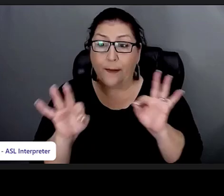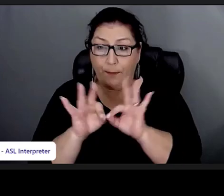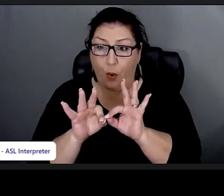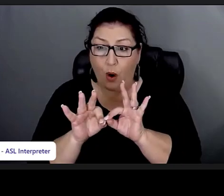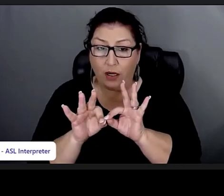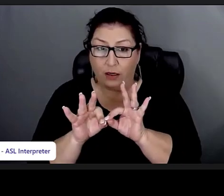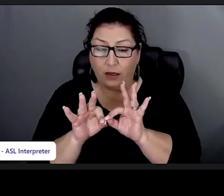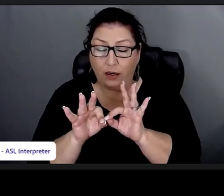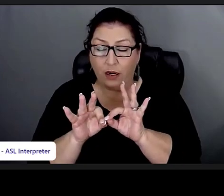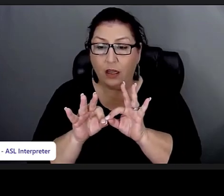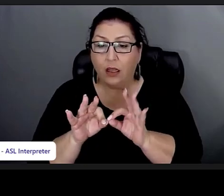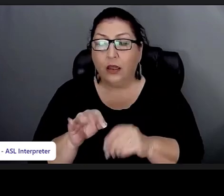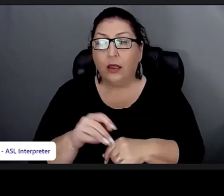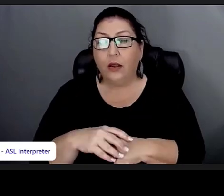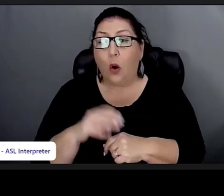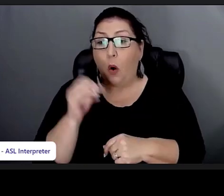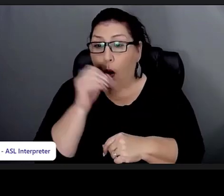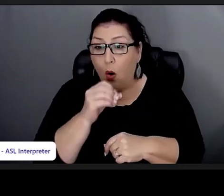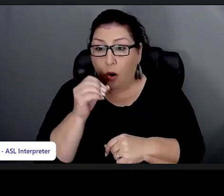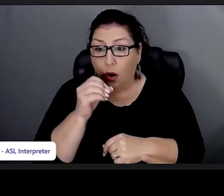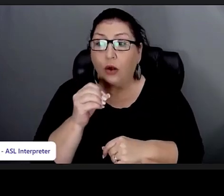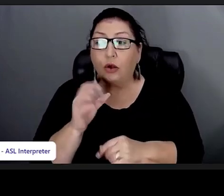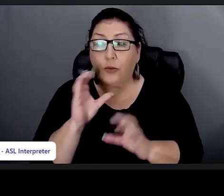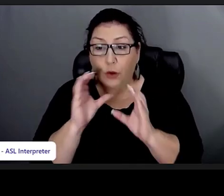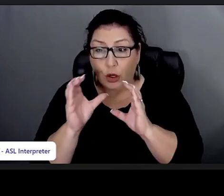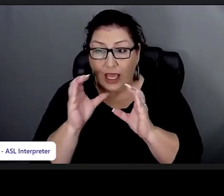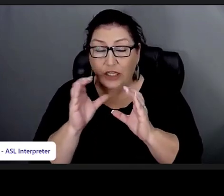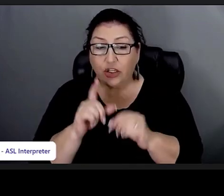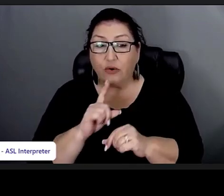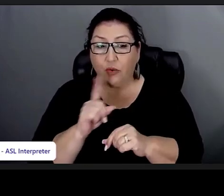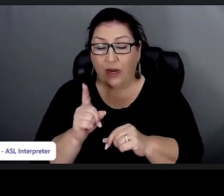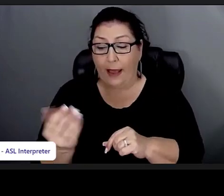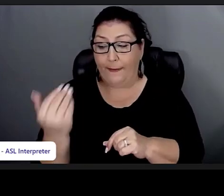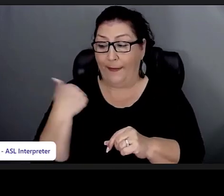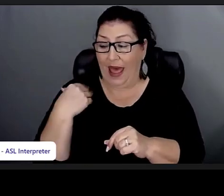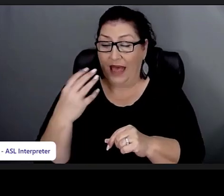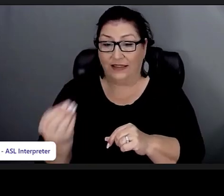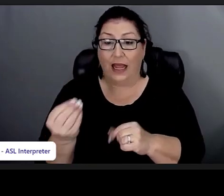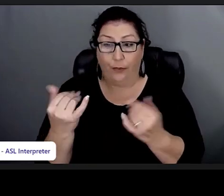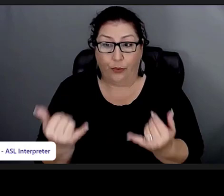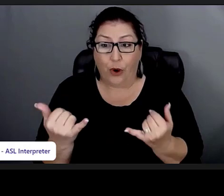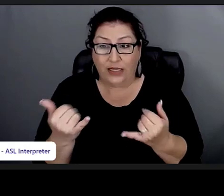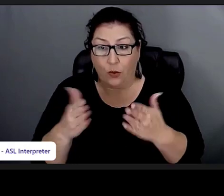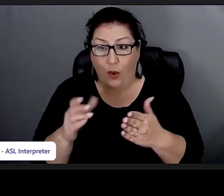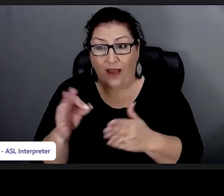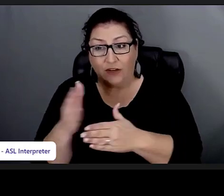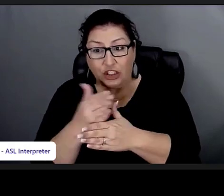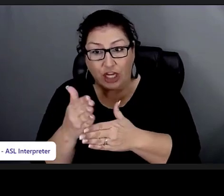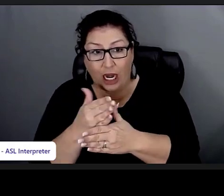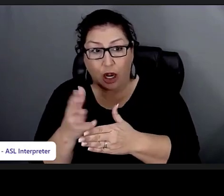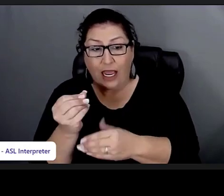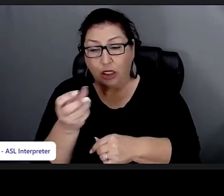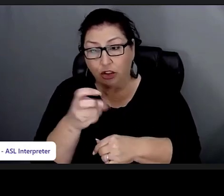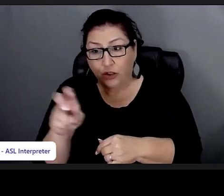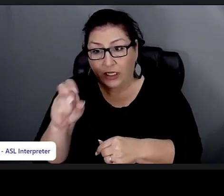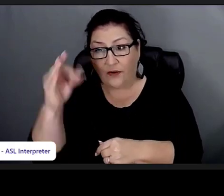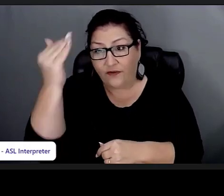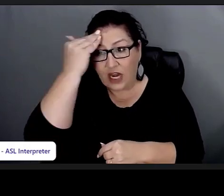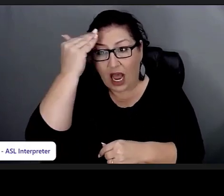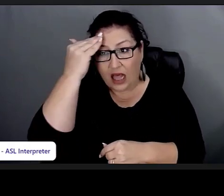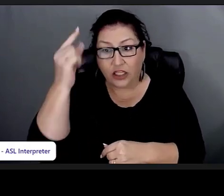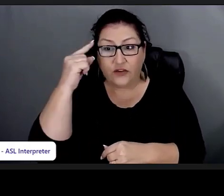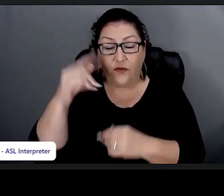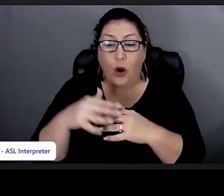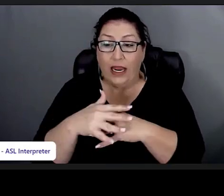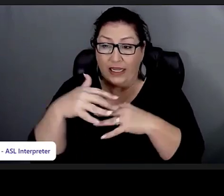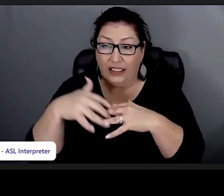Oral communication has been a past and present way of sharing and transferring of knowledge for Indigenous